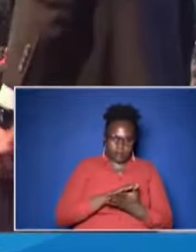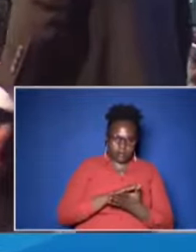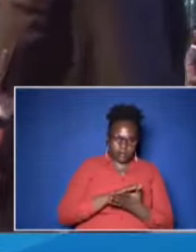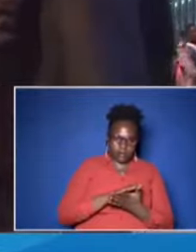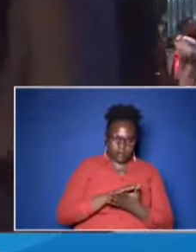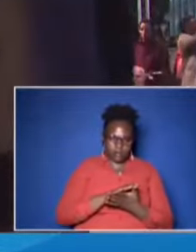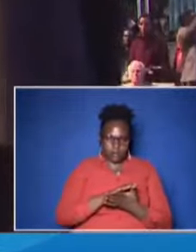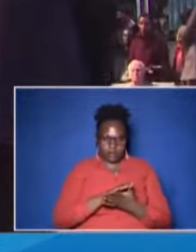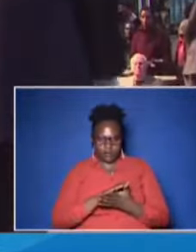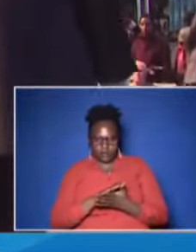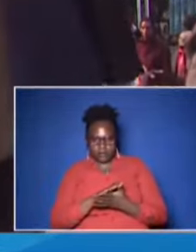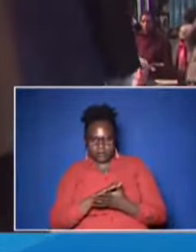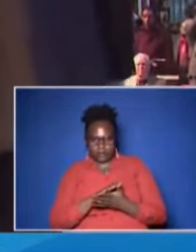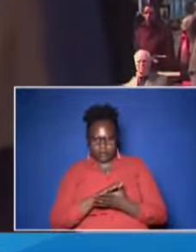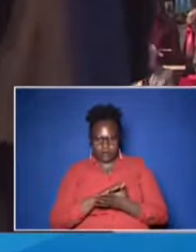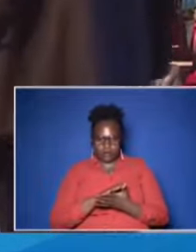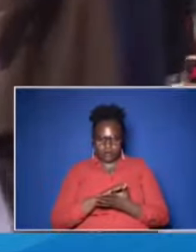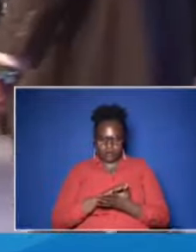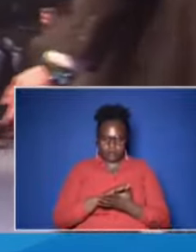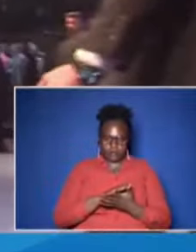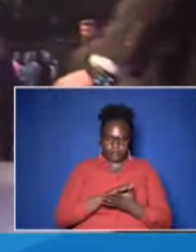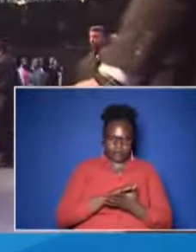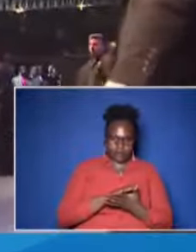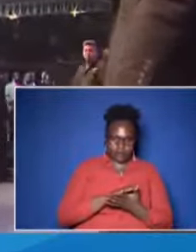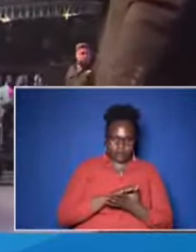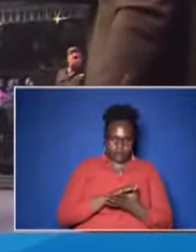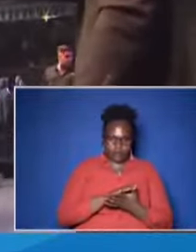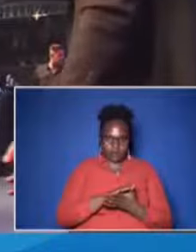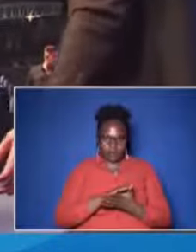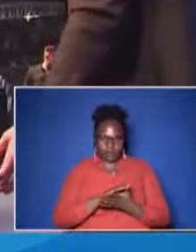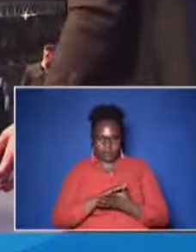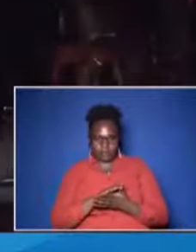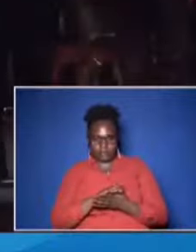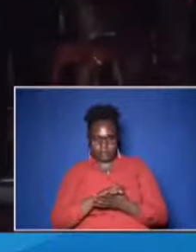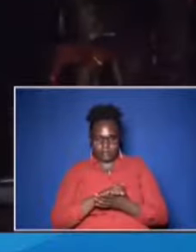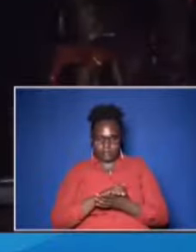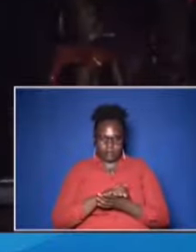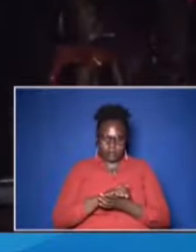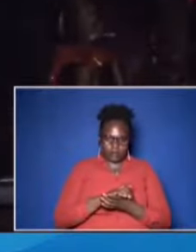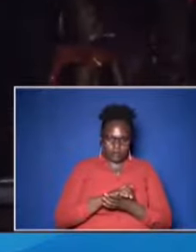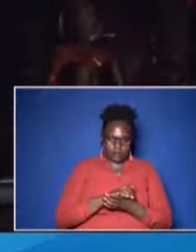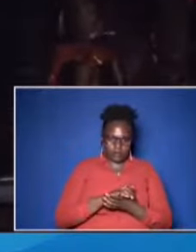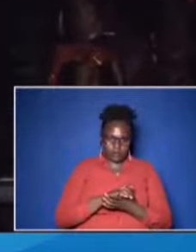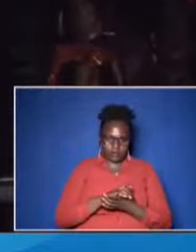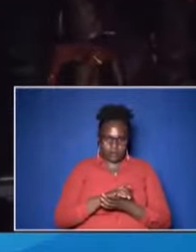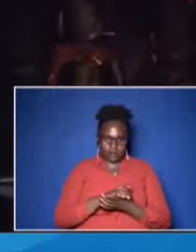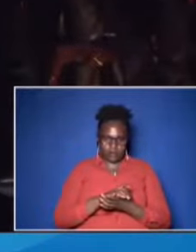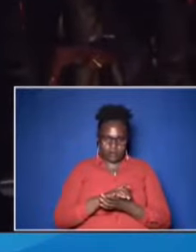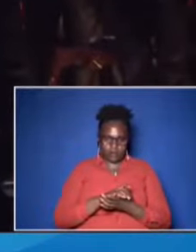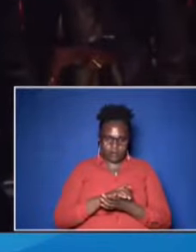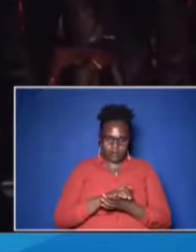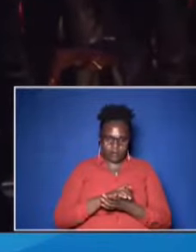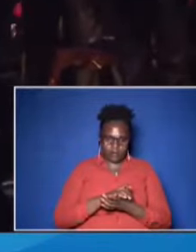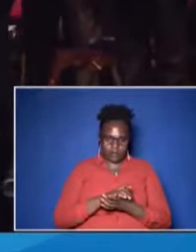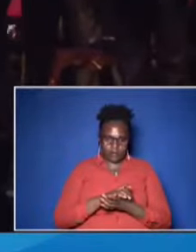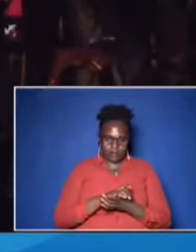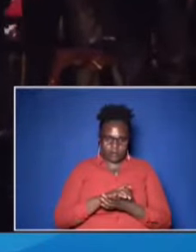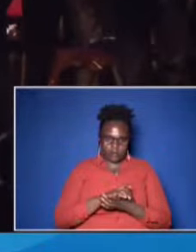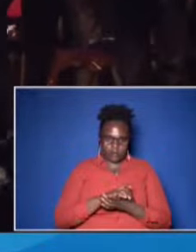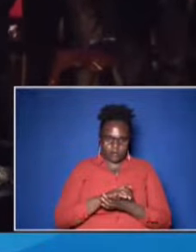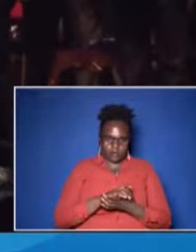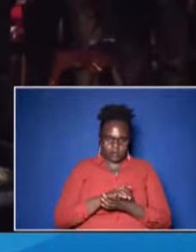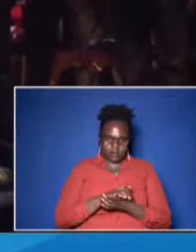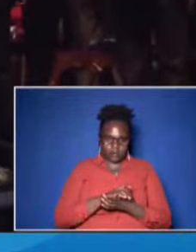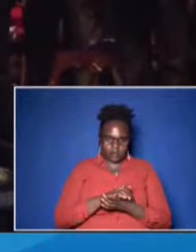T which leg that when left leg let's